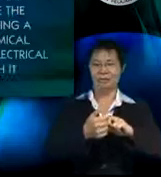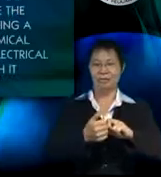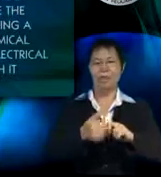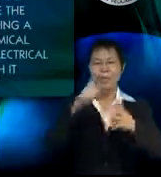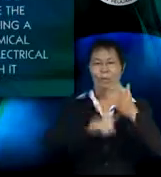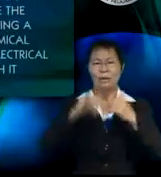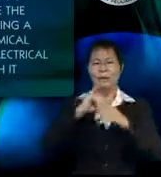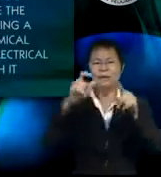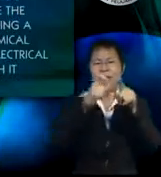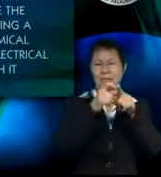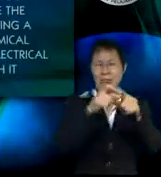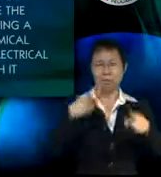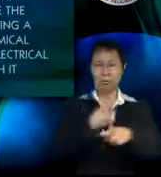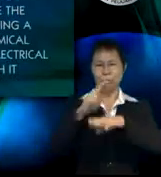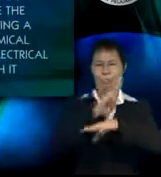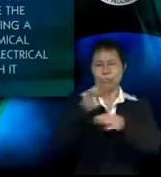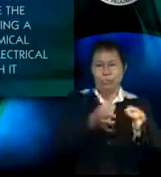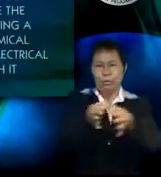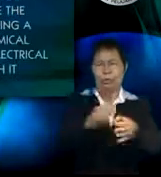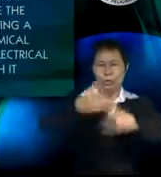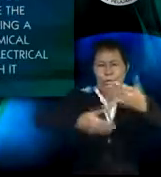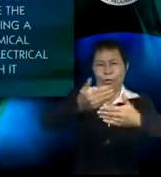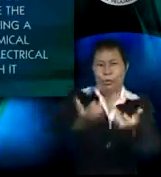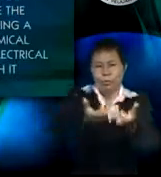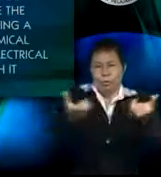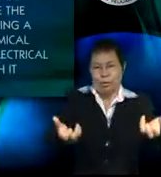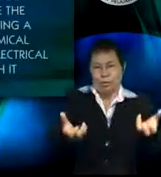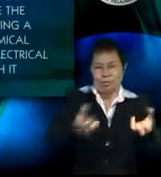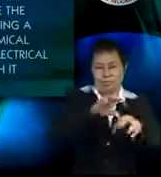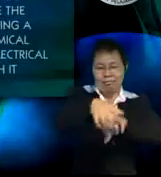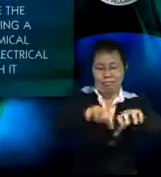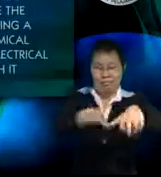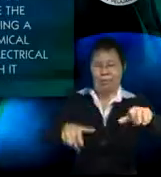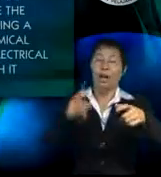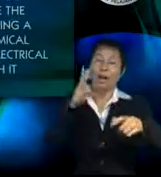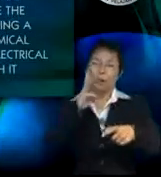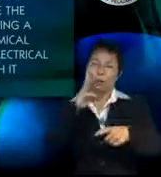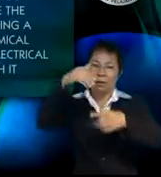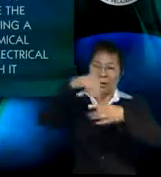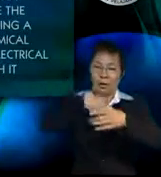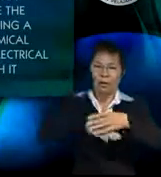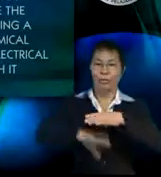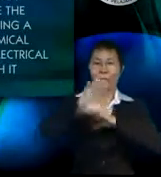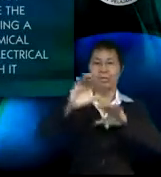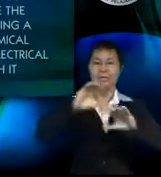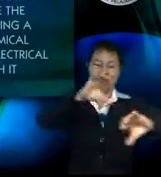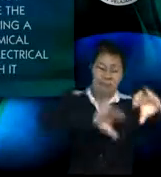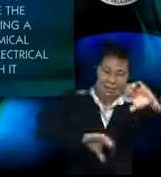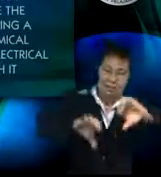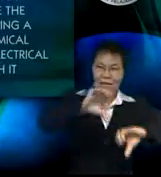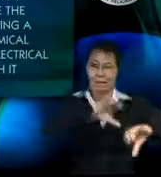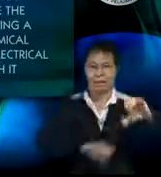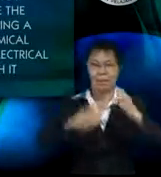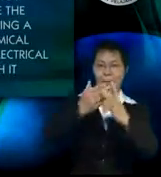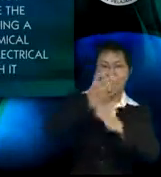What is the term that we use to describe the process of separating a liquid into its chemical parts